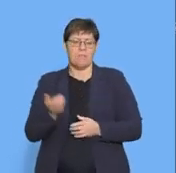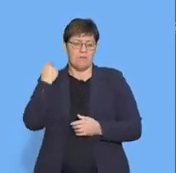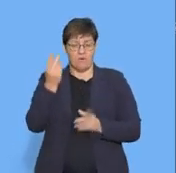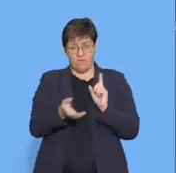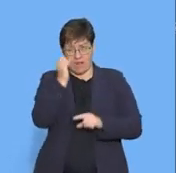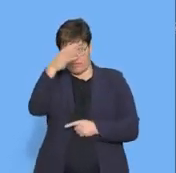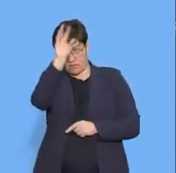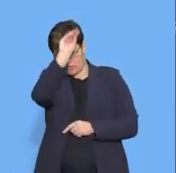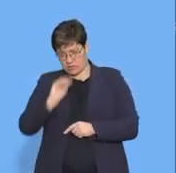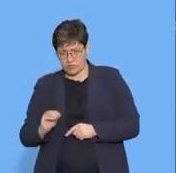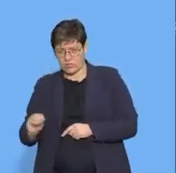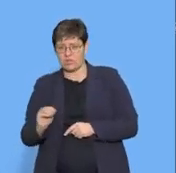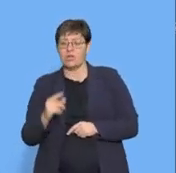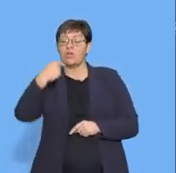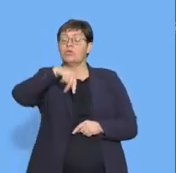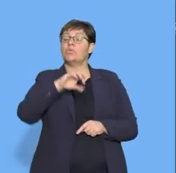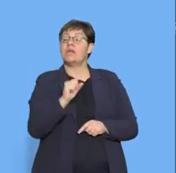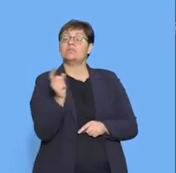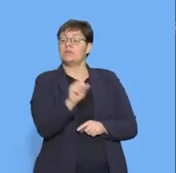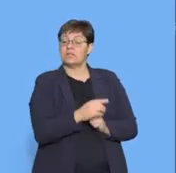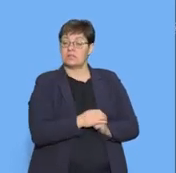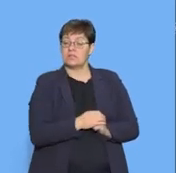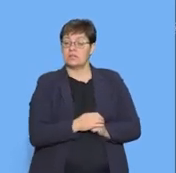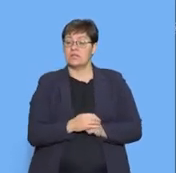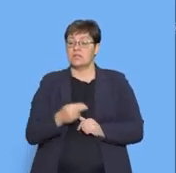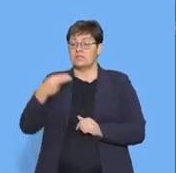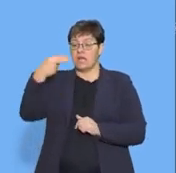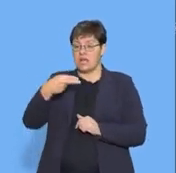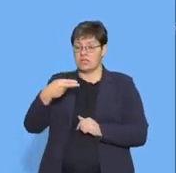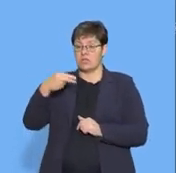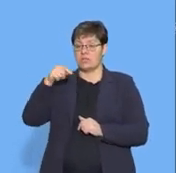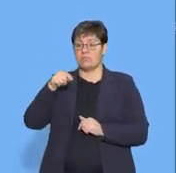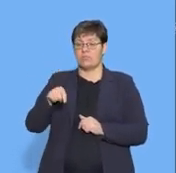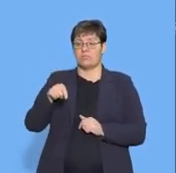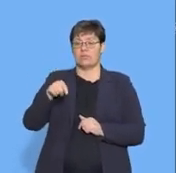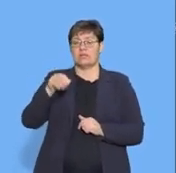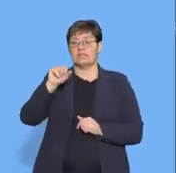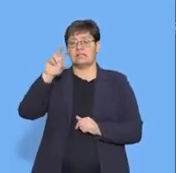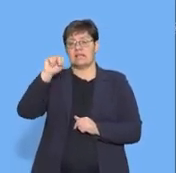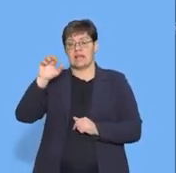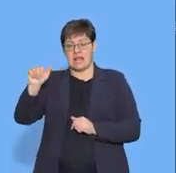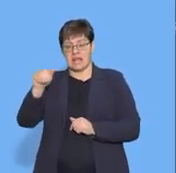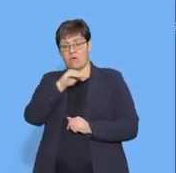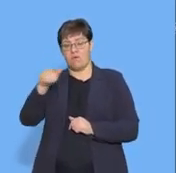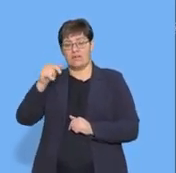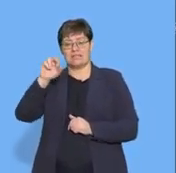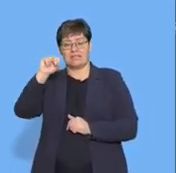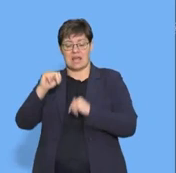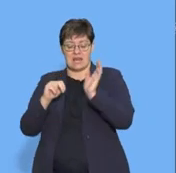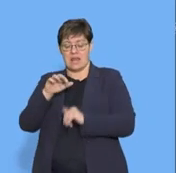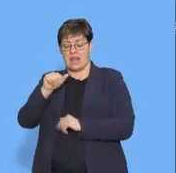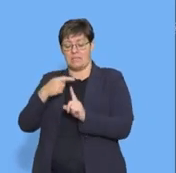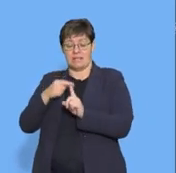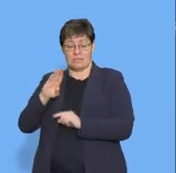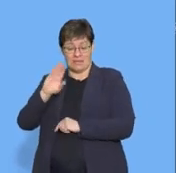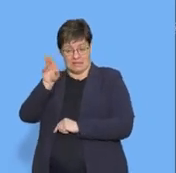that expression in for QS earlier. And what did we find QS to be earlier? Earlier, we found QS or SQ to be that. That